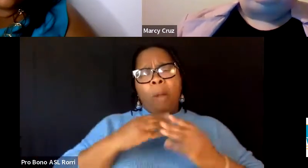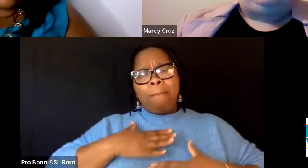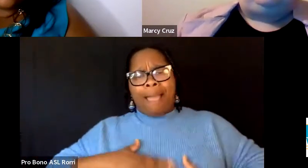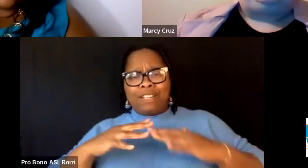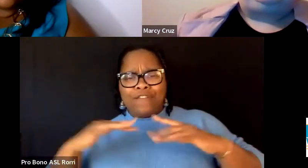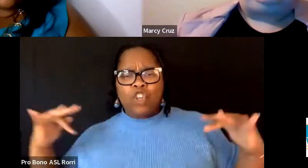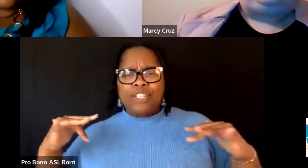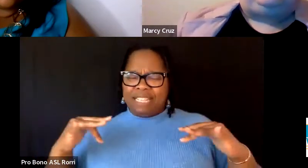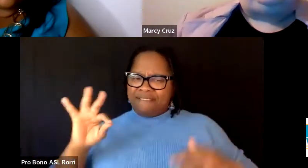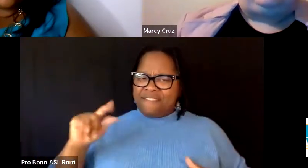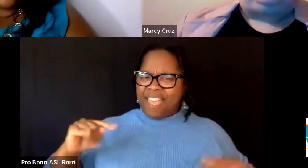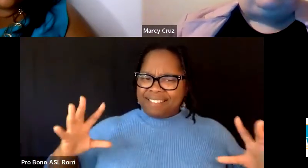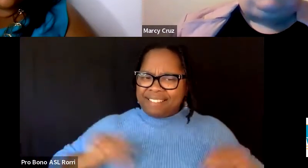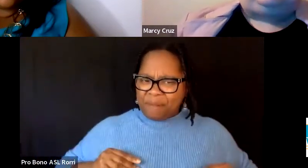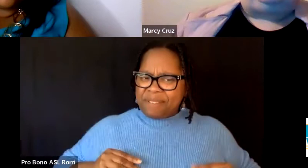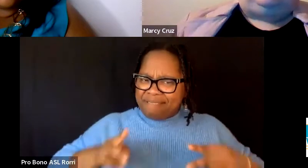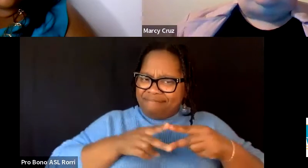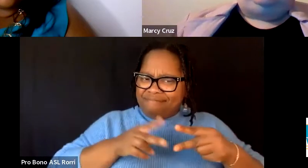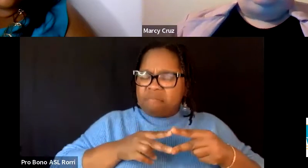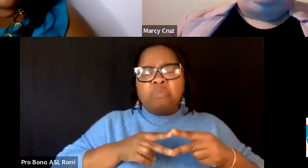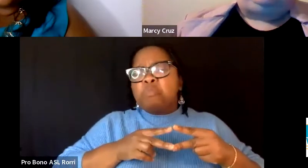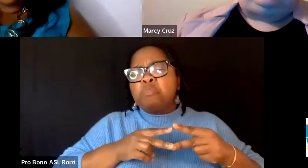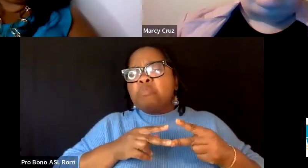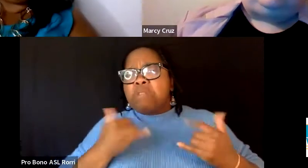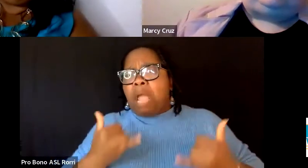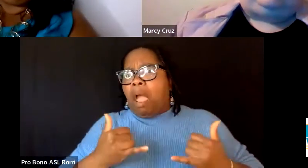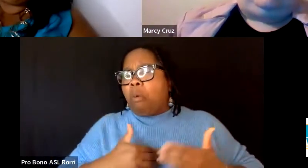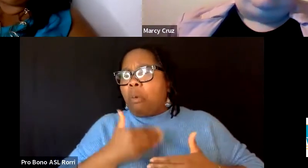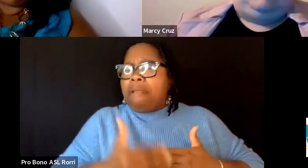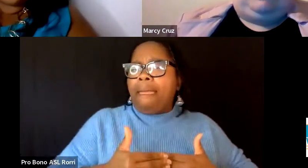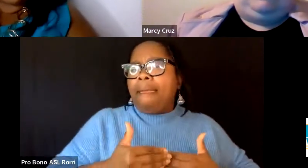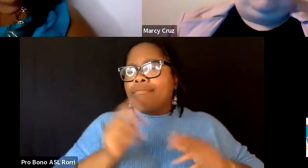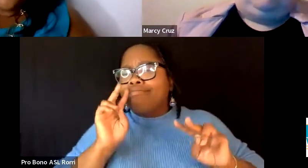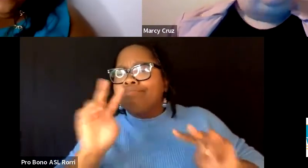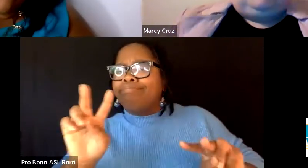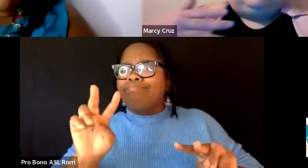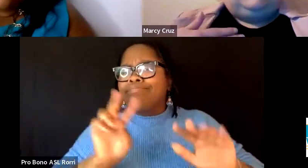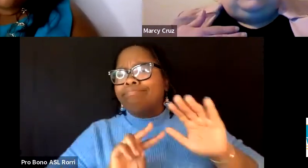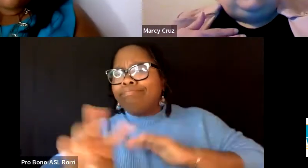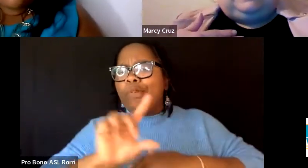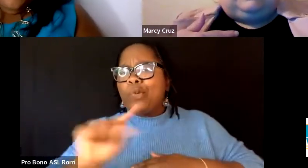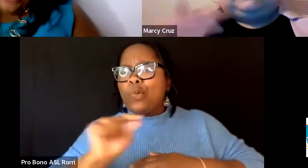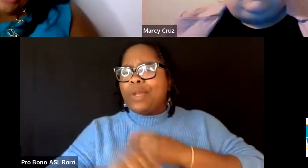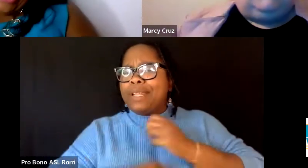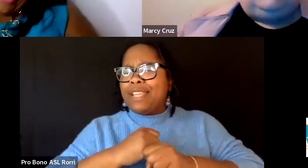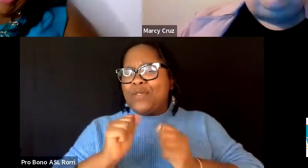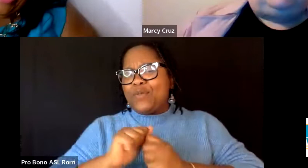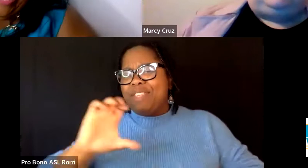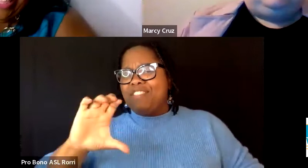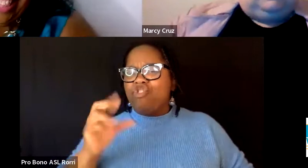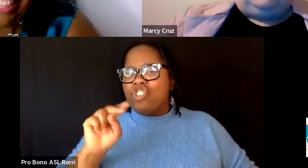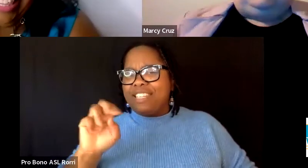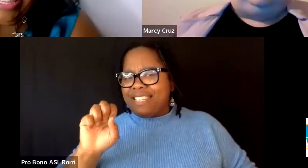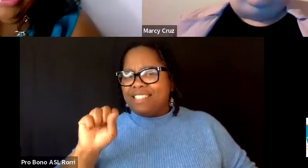I would love to know what's the next the next 20 years for Chenese Lewis. Well, you've already Well, done 20 years. I think you're going to